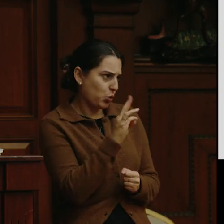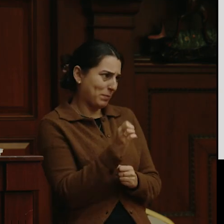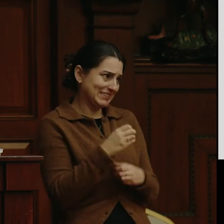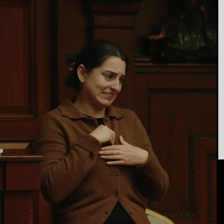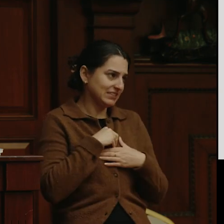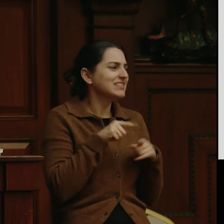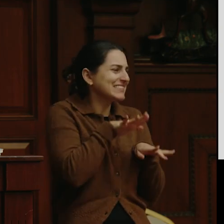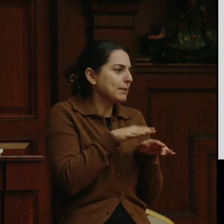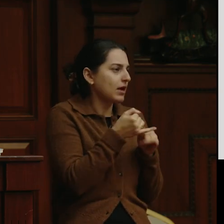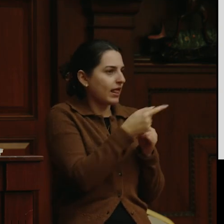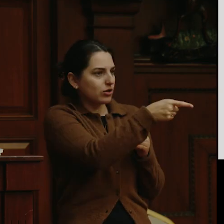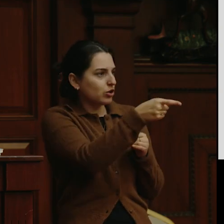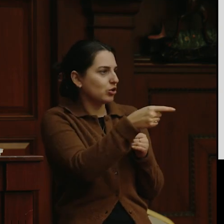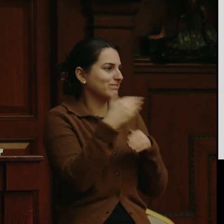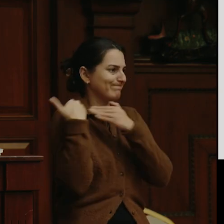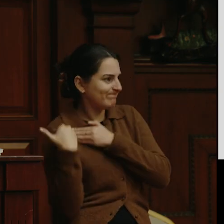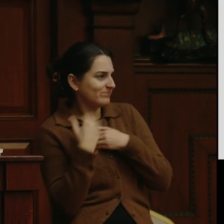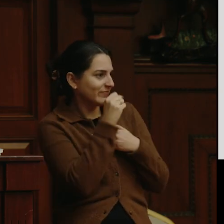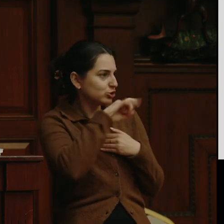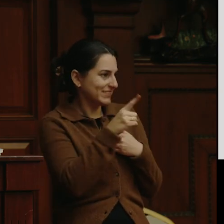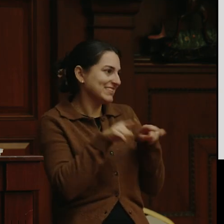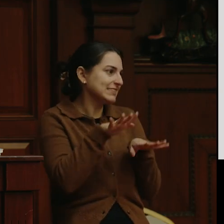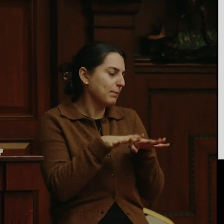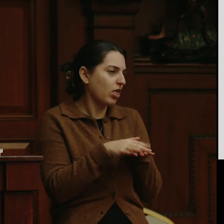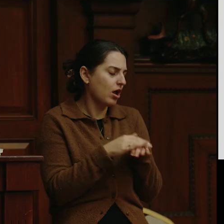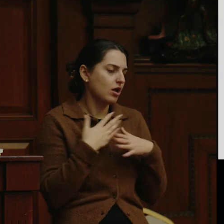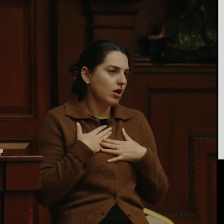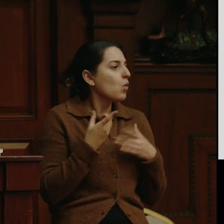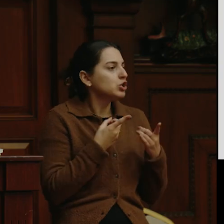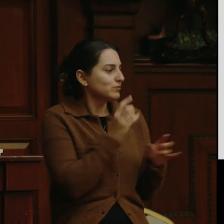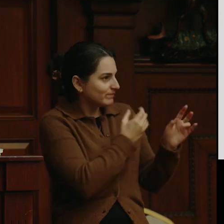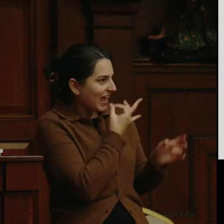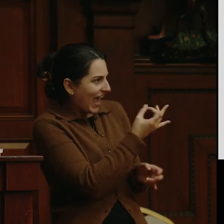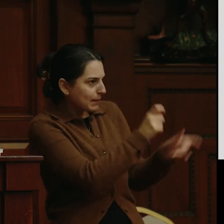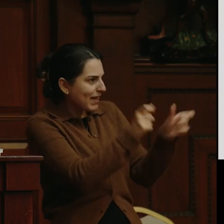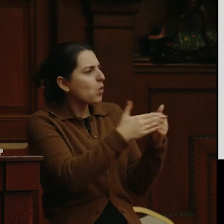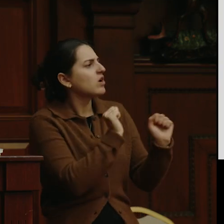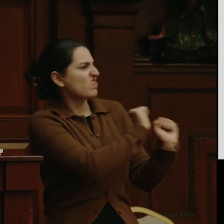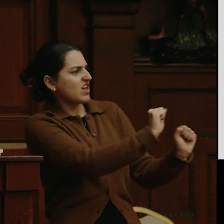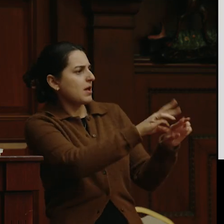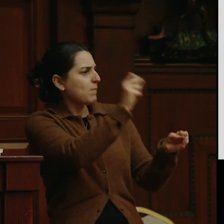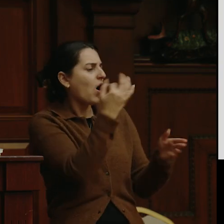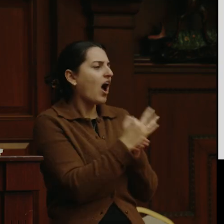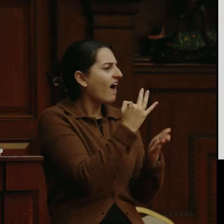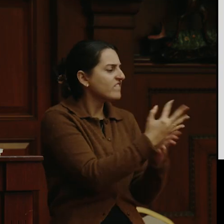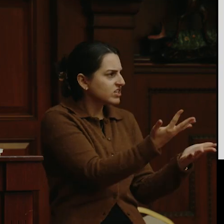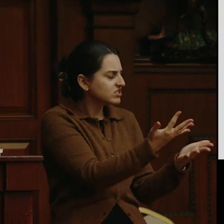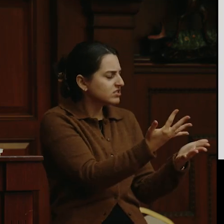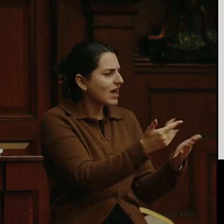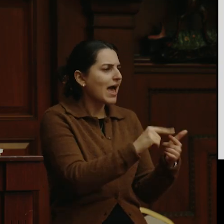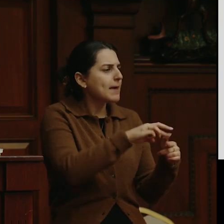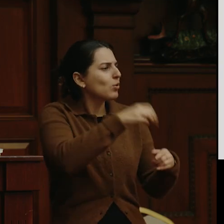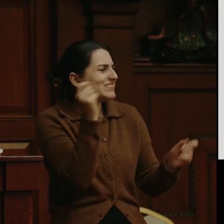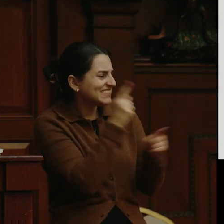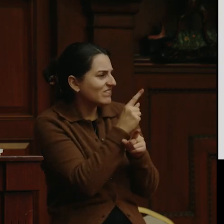very similar, identical to the burden of Sjögren's. And what they did was they asked patients what was their most frequent and most